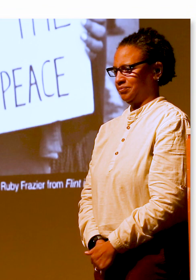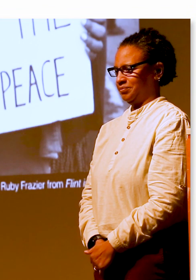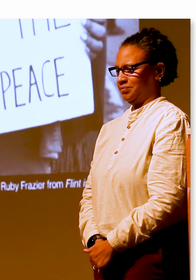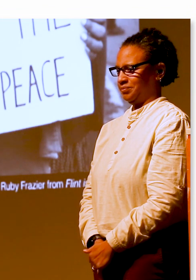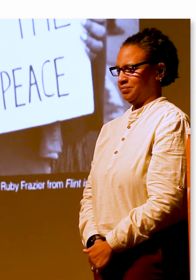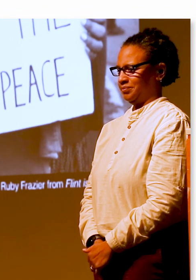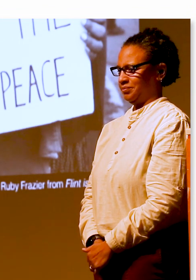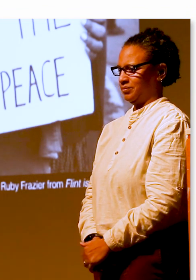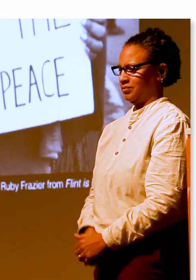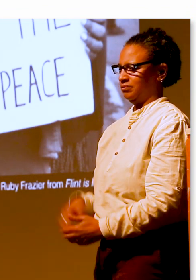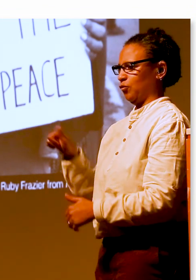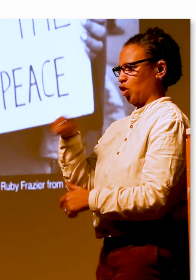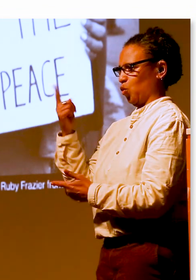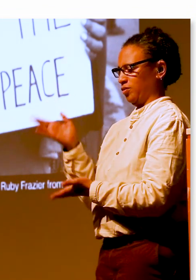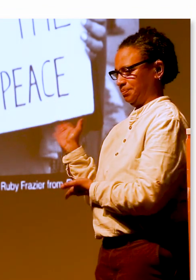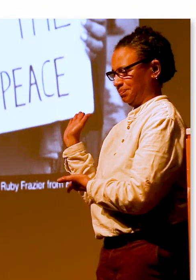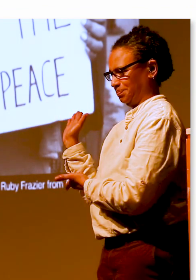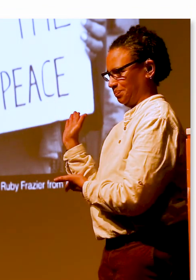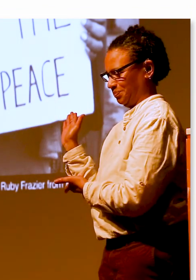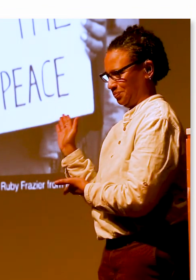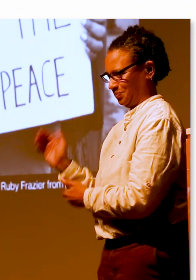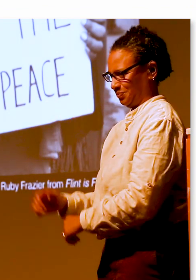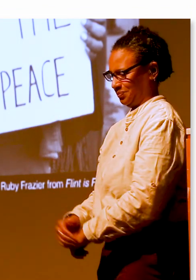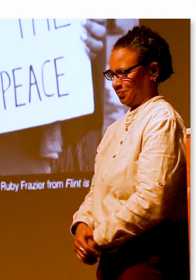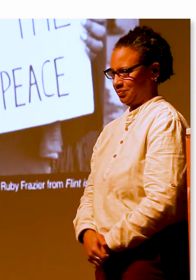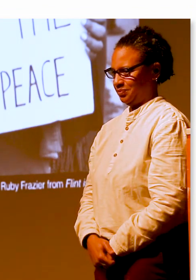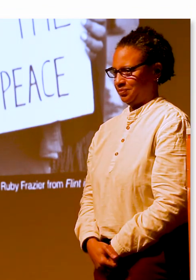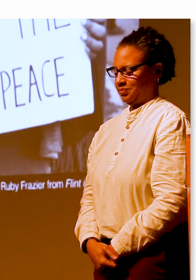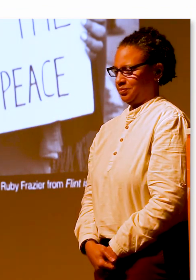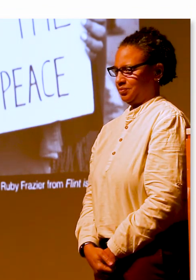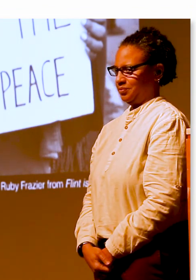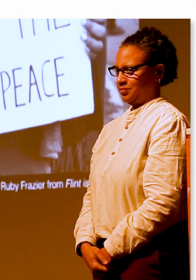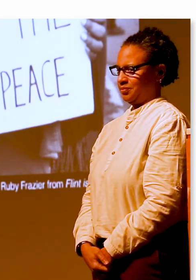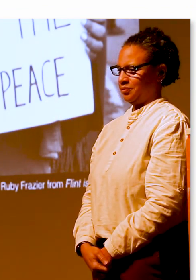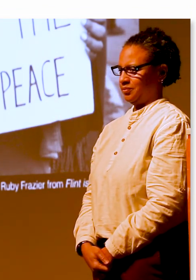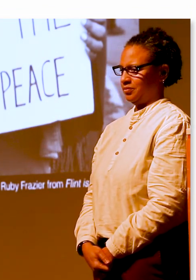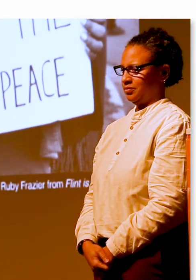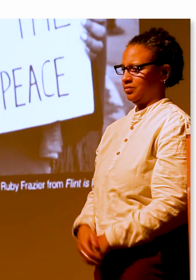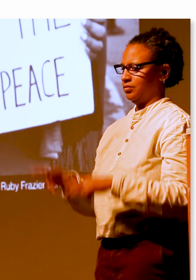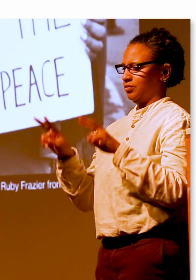This image by LaToya Ruby Frazier from the series Flint is Family.